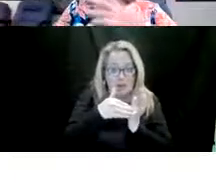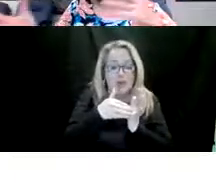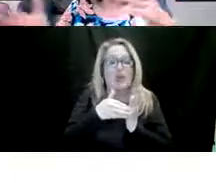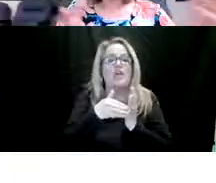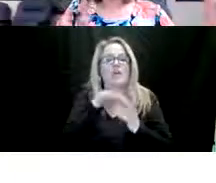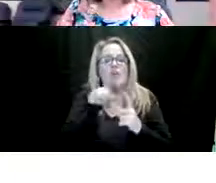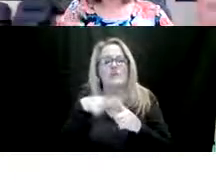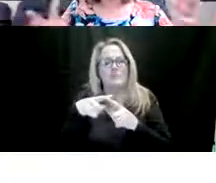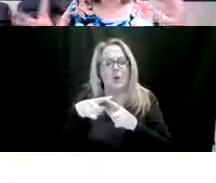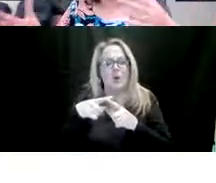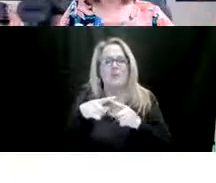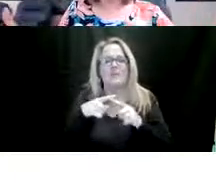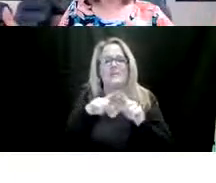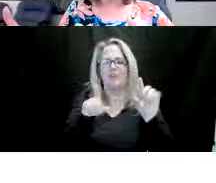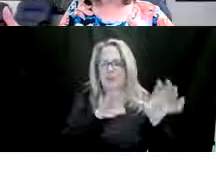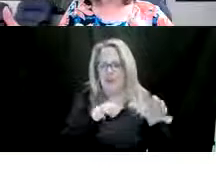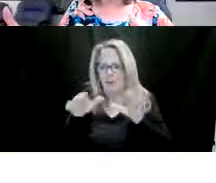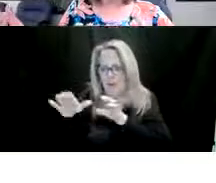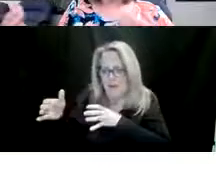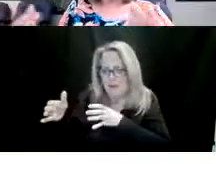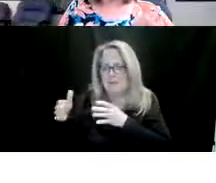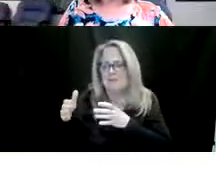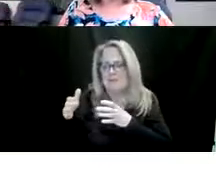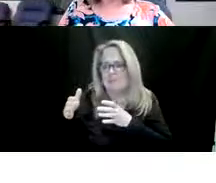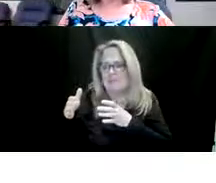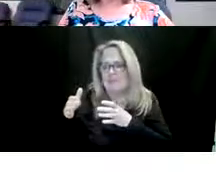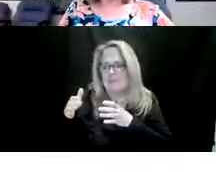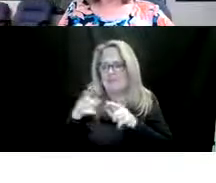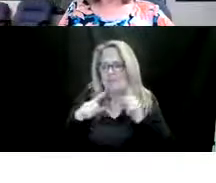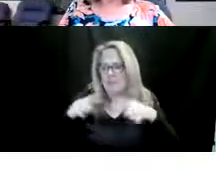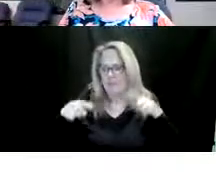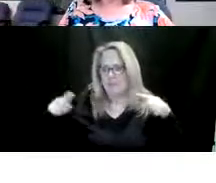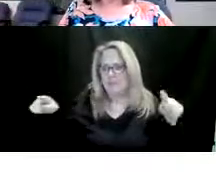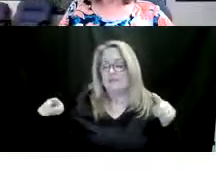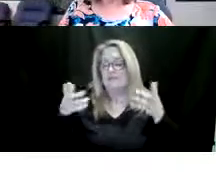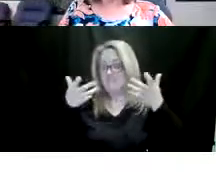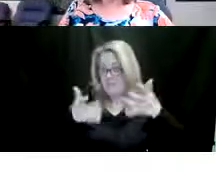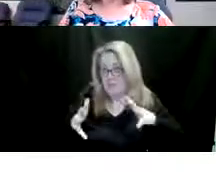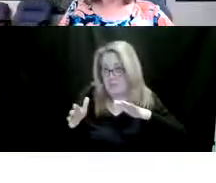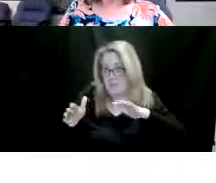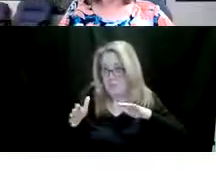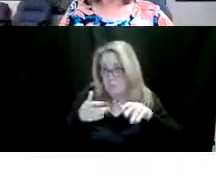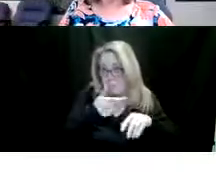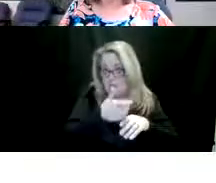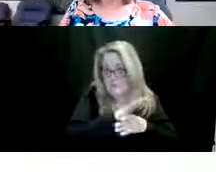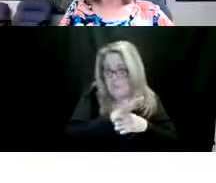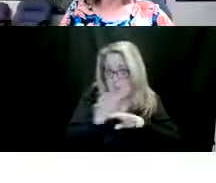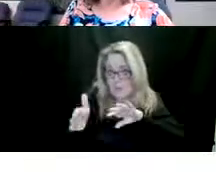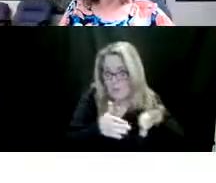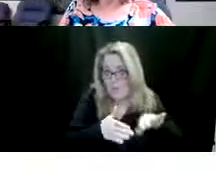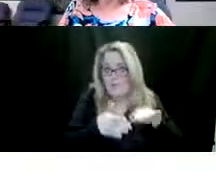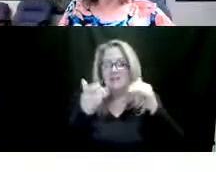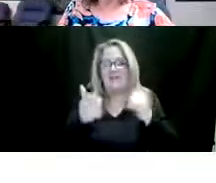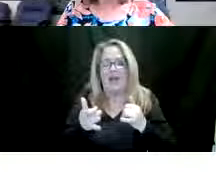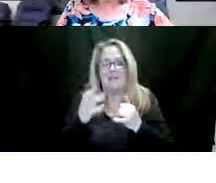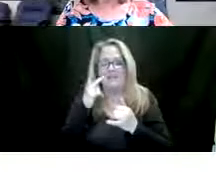kind of the categories and a whole variety of things. And then we'll follow that with looking at kind of the top 5 of my